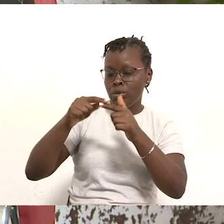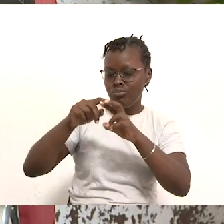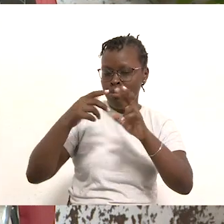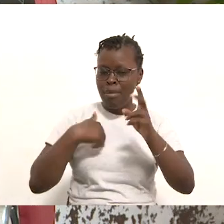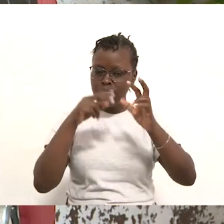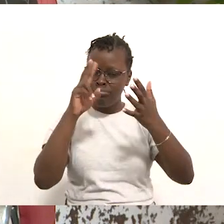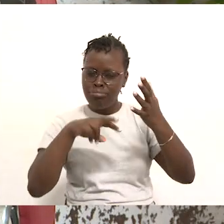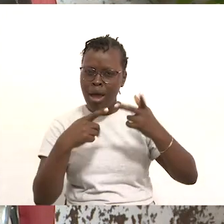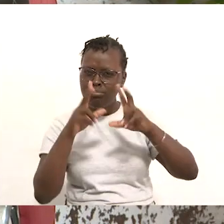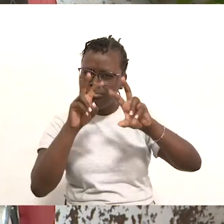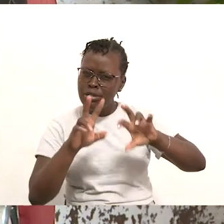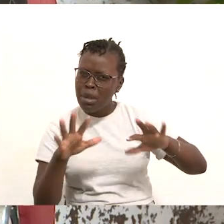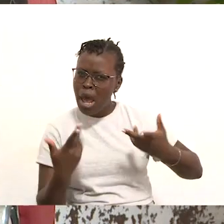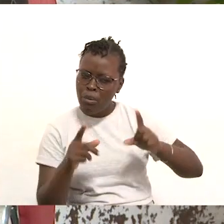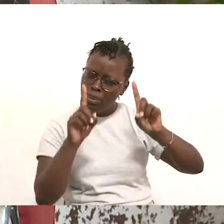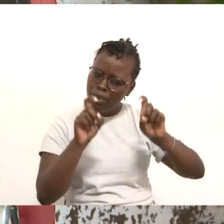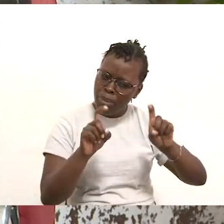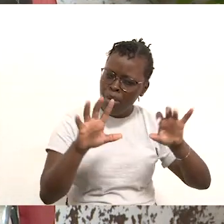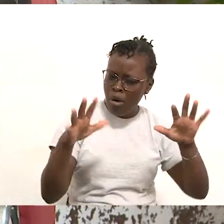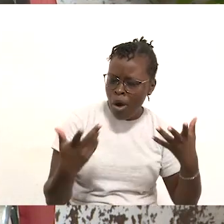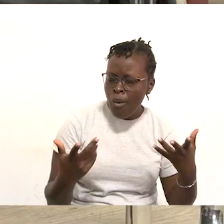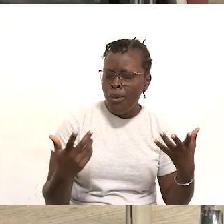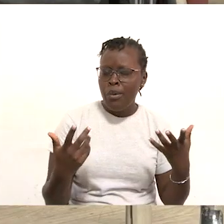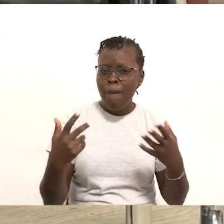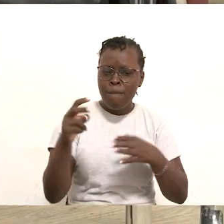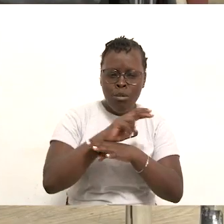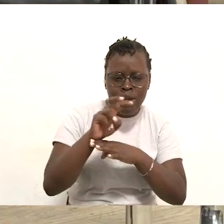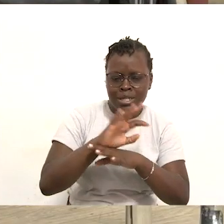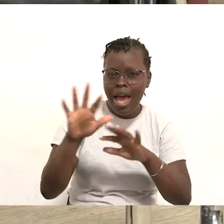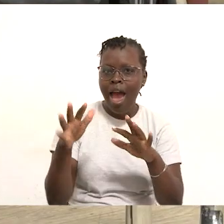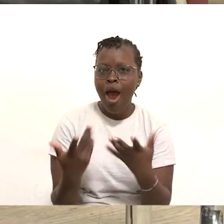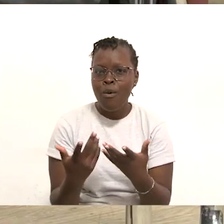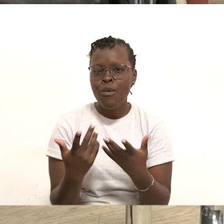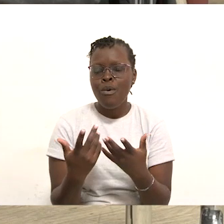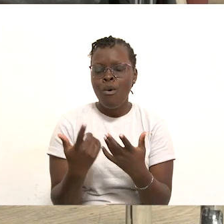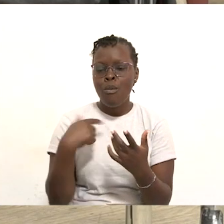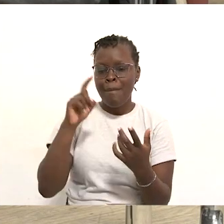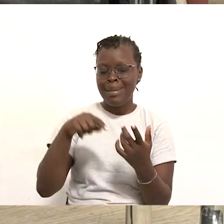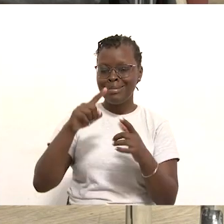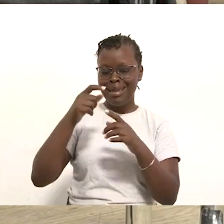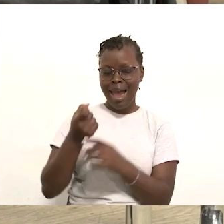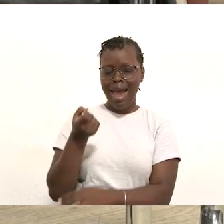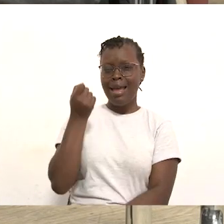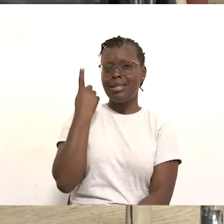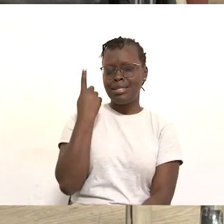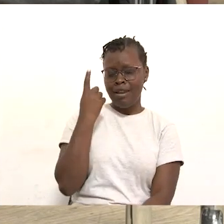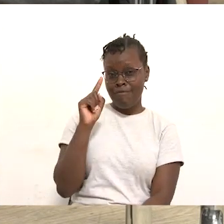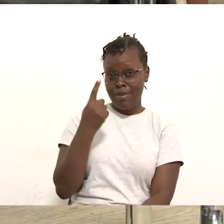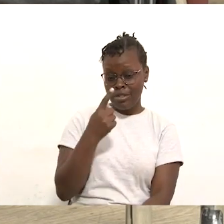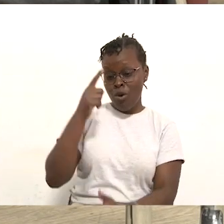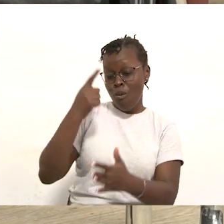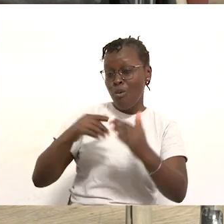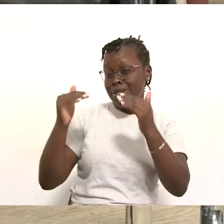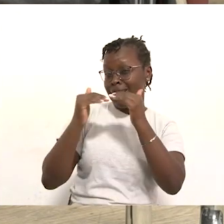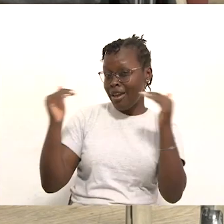and monitoring, we need to keep them getting to understand what level or